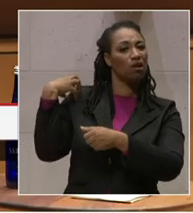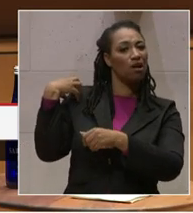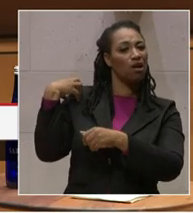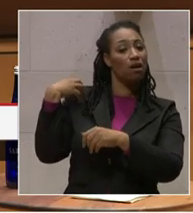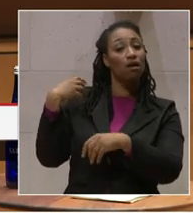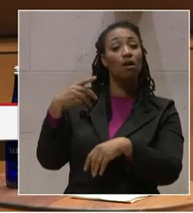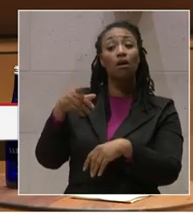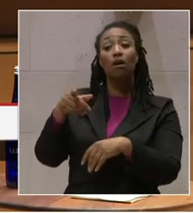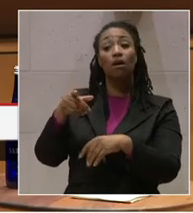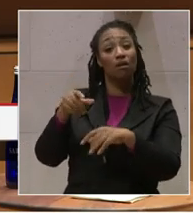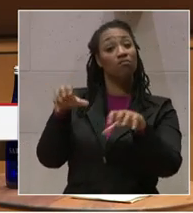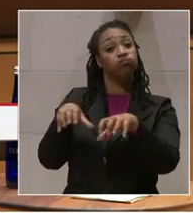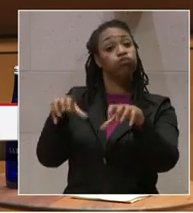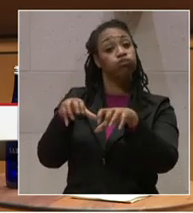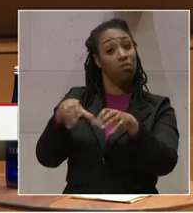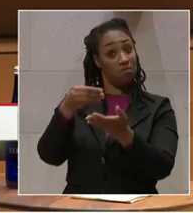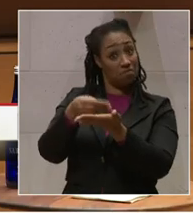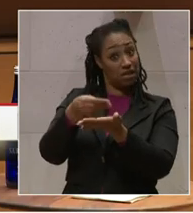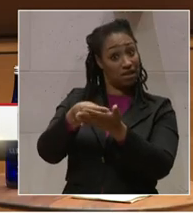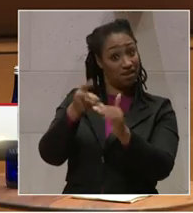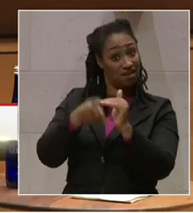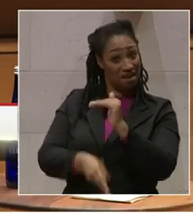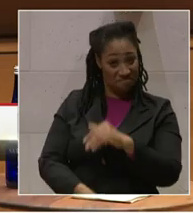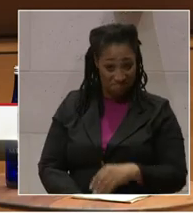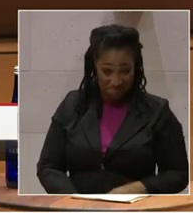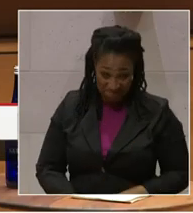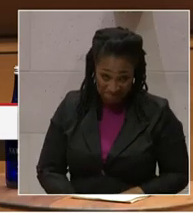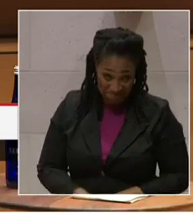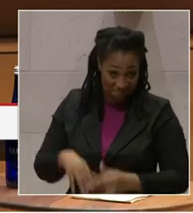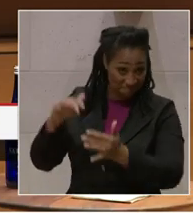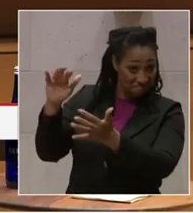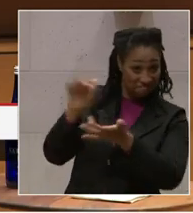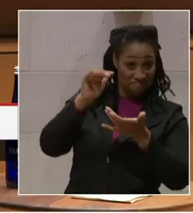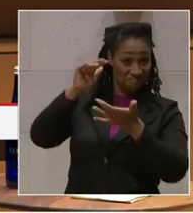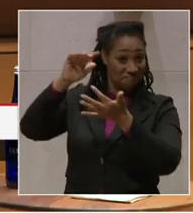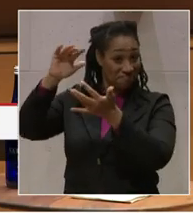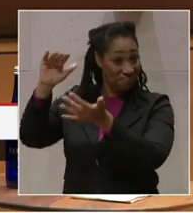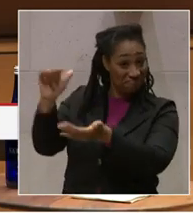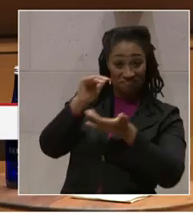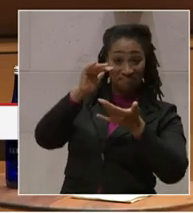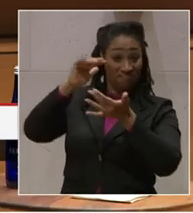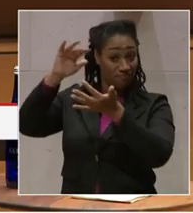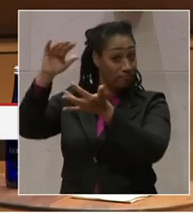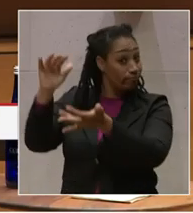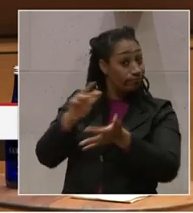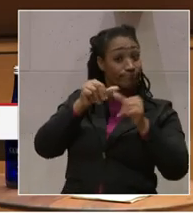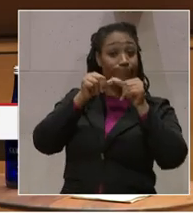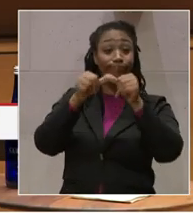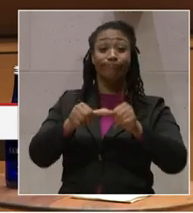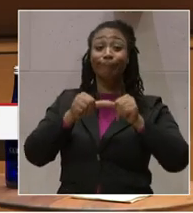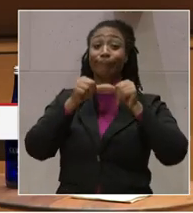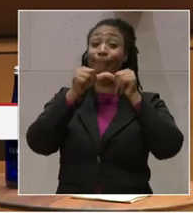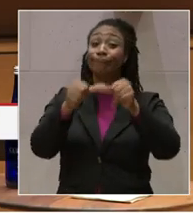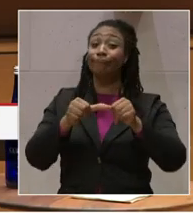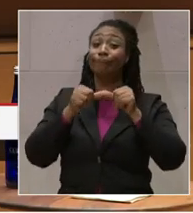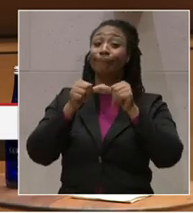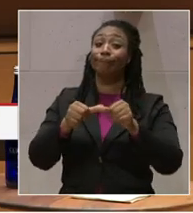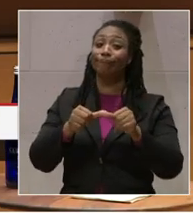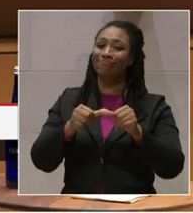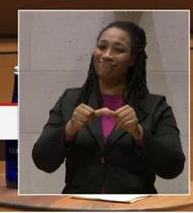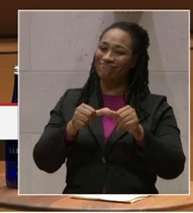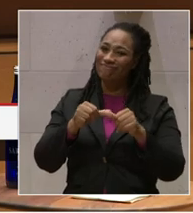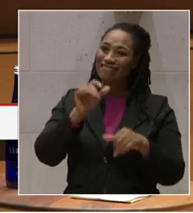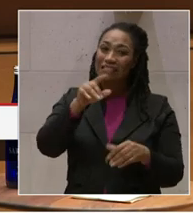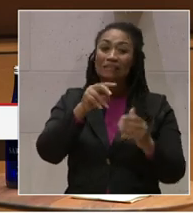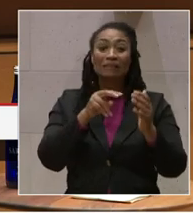so it takes all of us to stand shoulder to shoulder to get those dollars out the door. That, I think, was the biggest